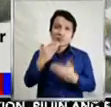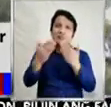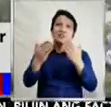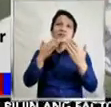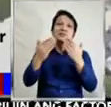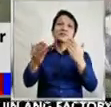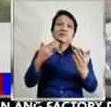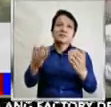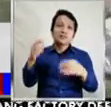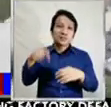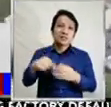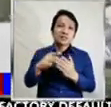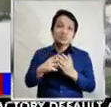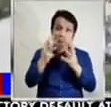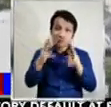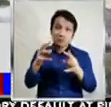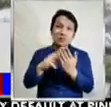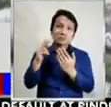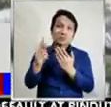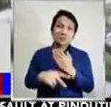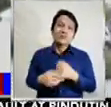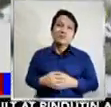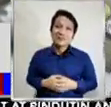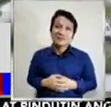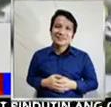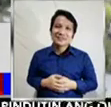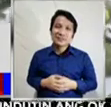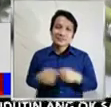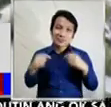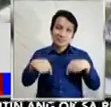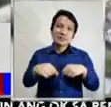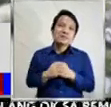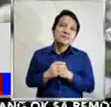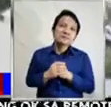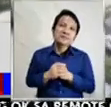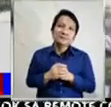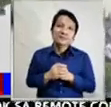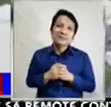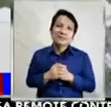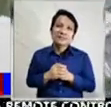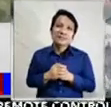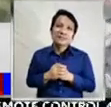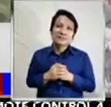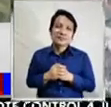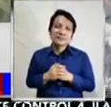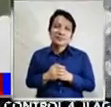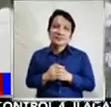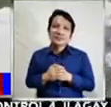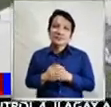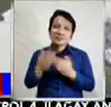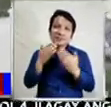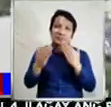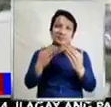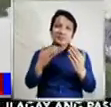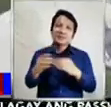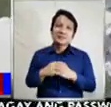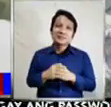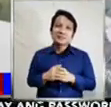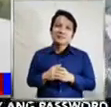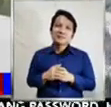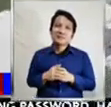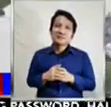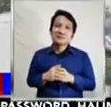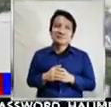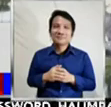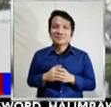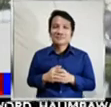a mi lado y Dulce Venganza. También muchísimas gracias por sus amables palabras. Acabo de hacer un canal